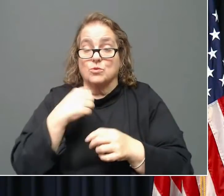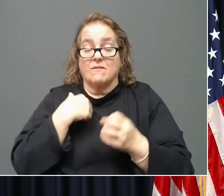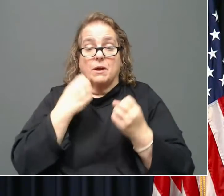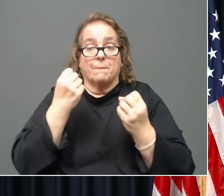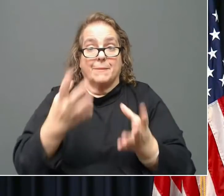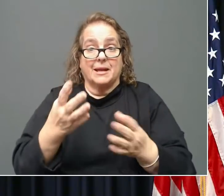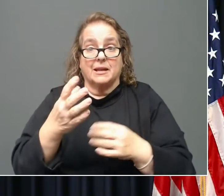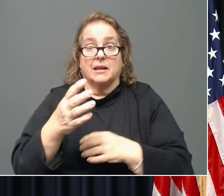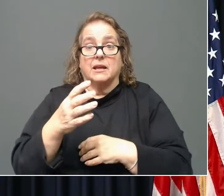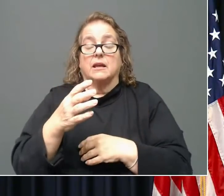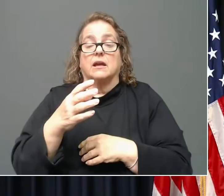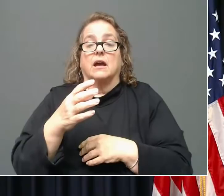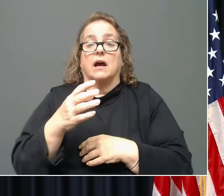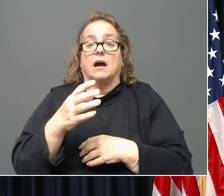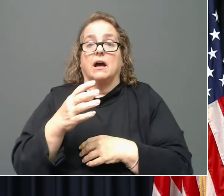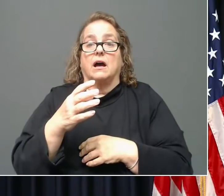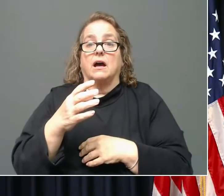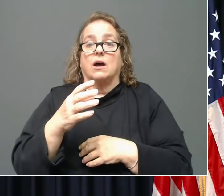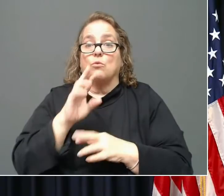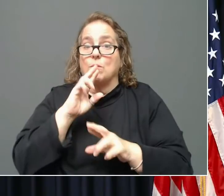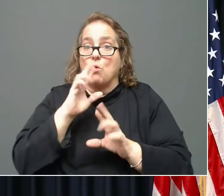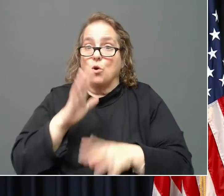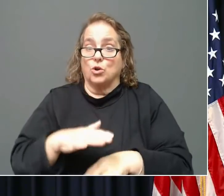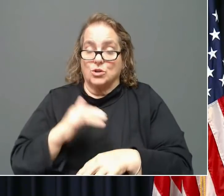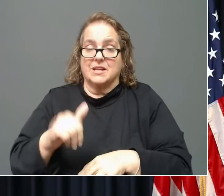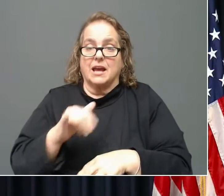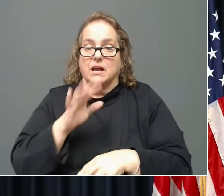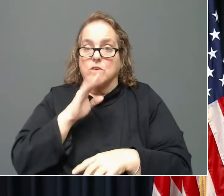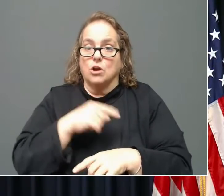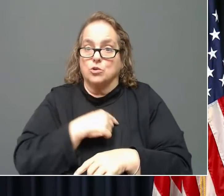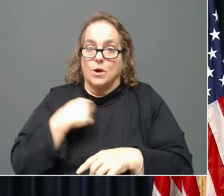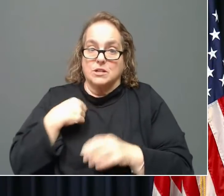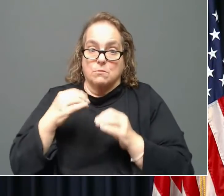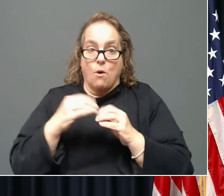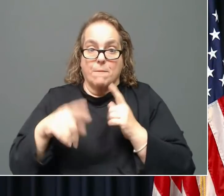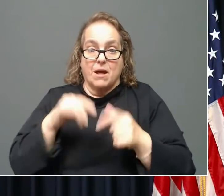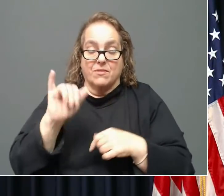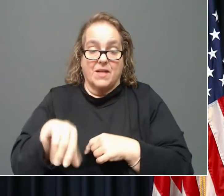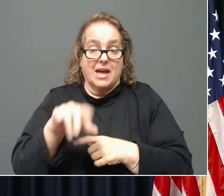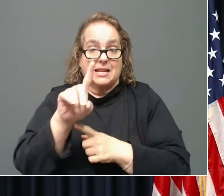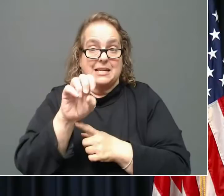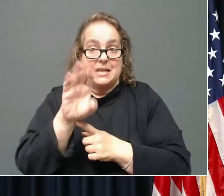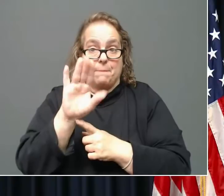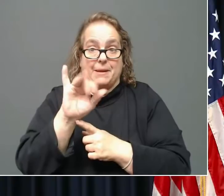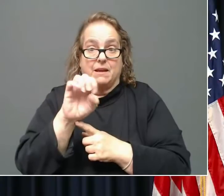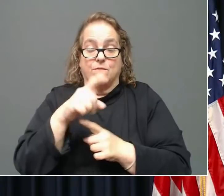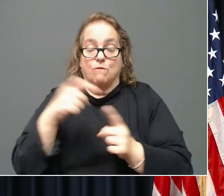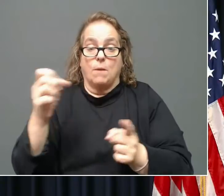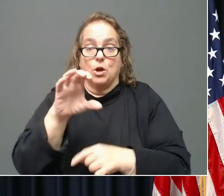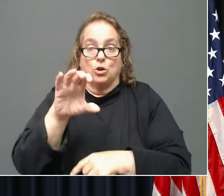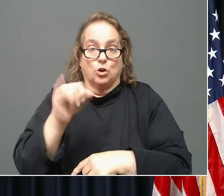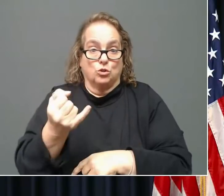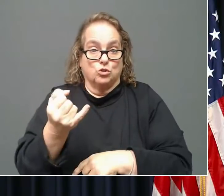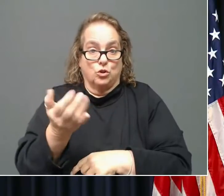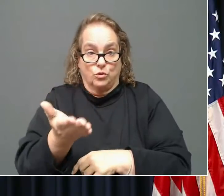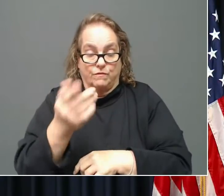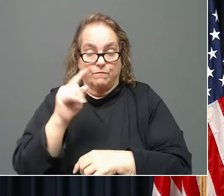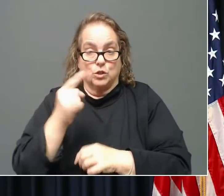can talk to us further about that. We'll start with Debbie Yetter from the Courier-Journal.